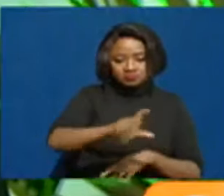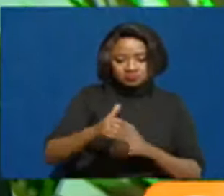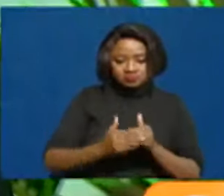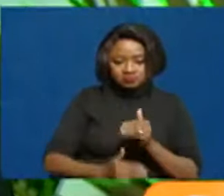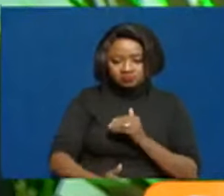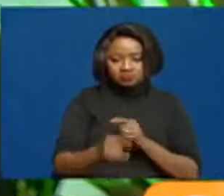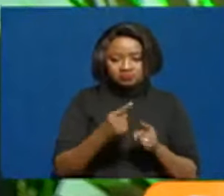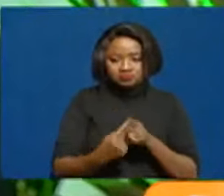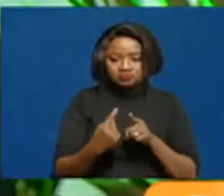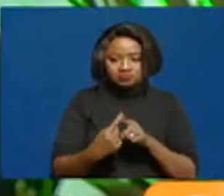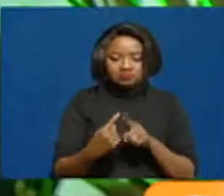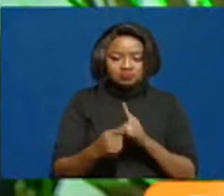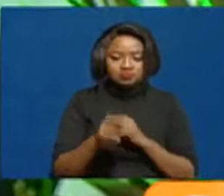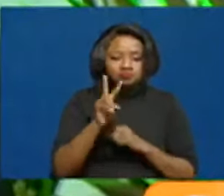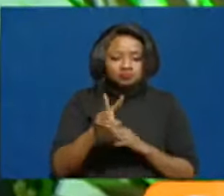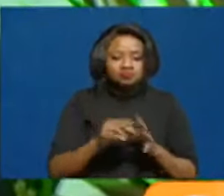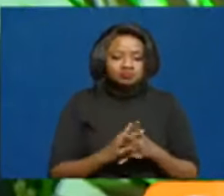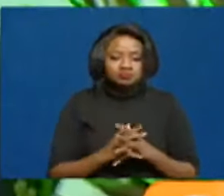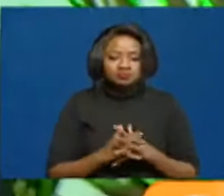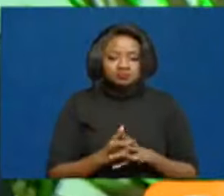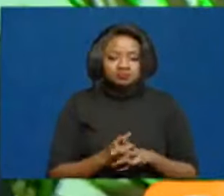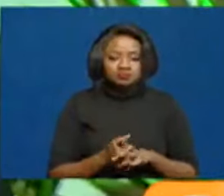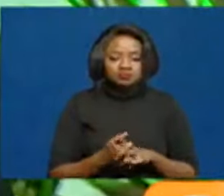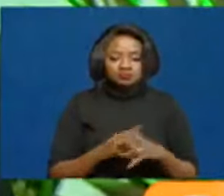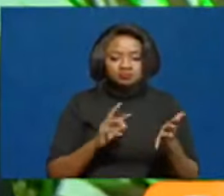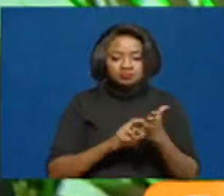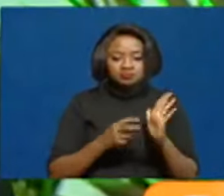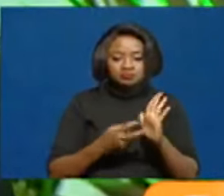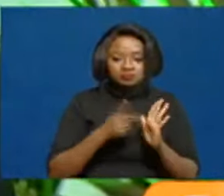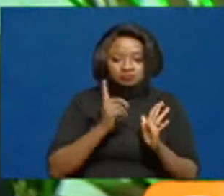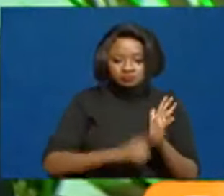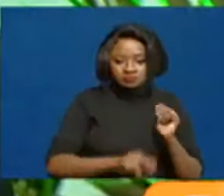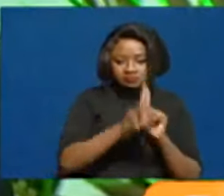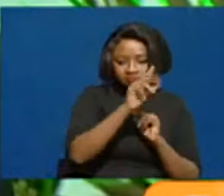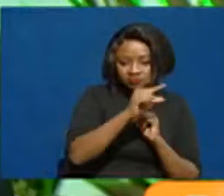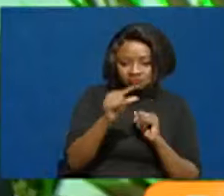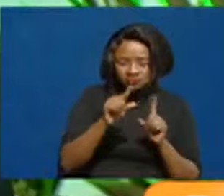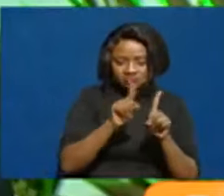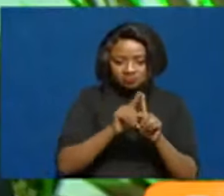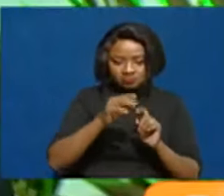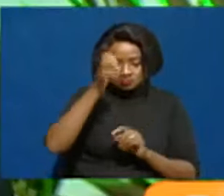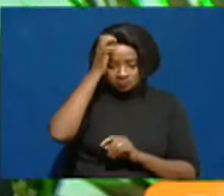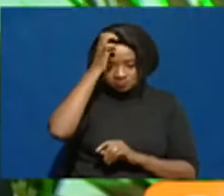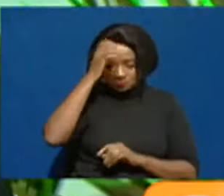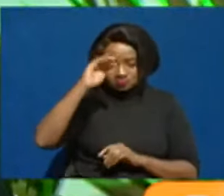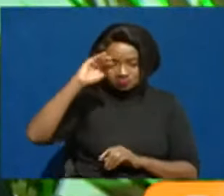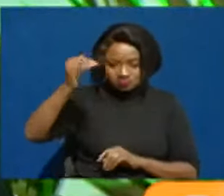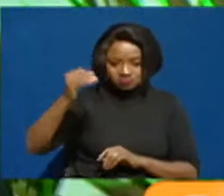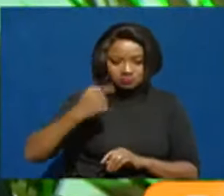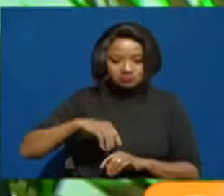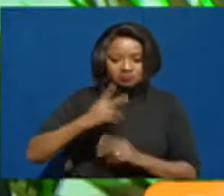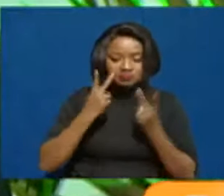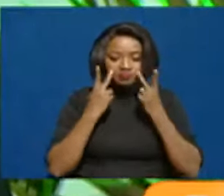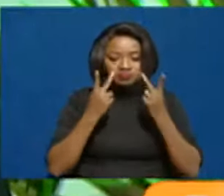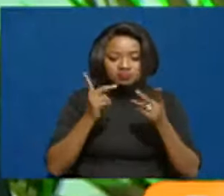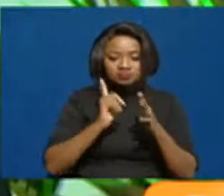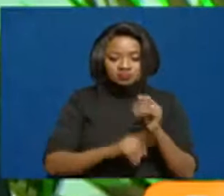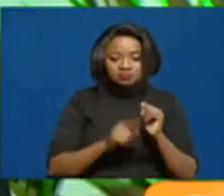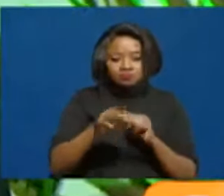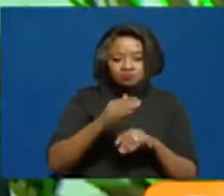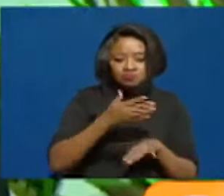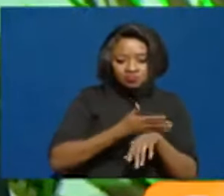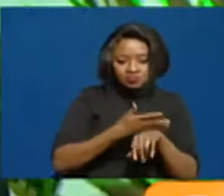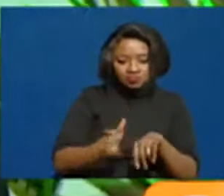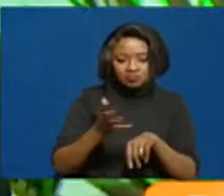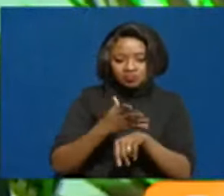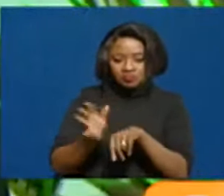2 years. So in Uasin Gishu and in Eldoret Town, we look at waste as a